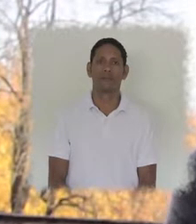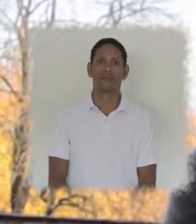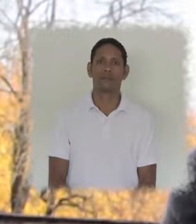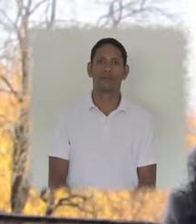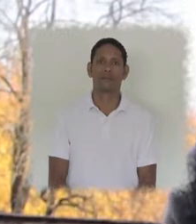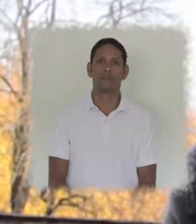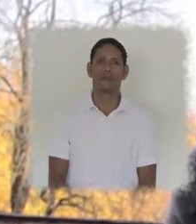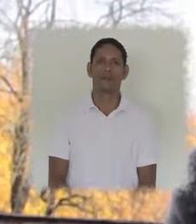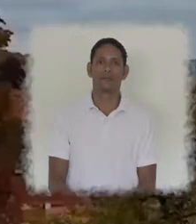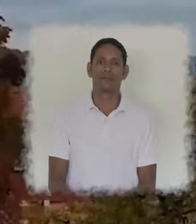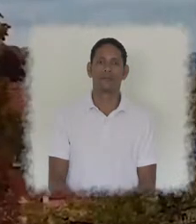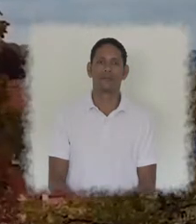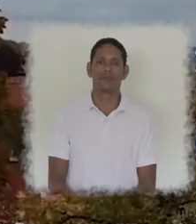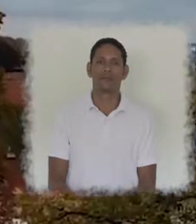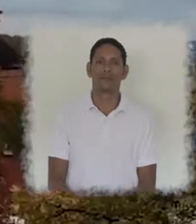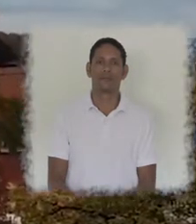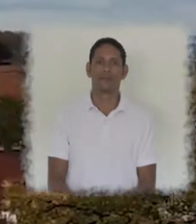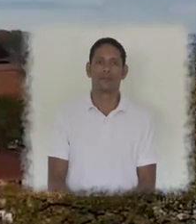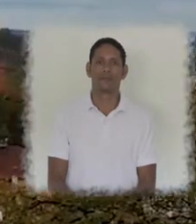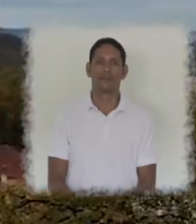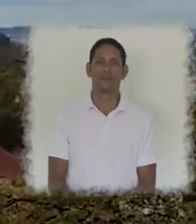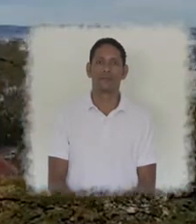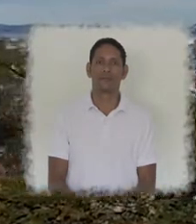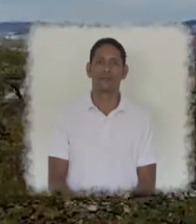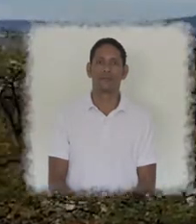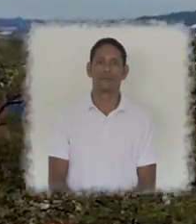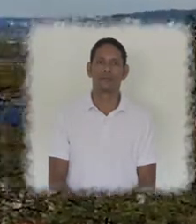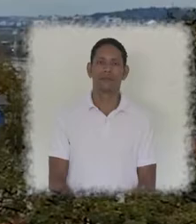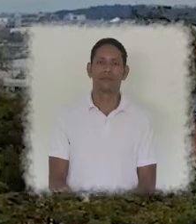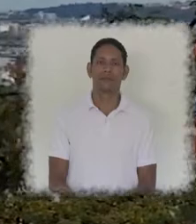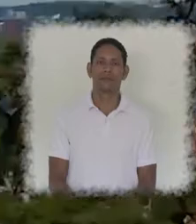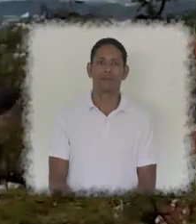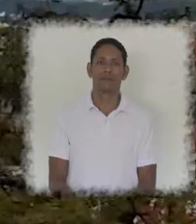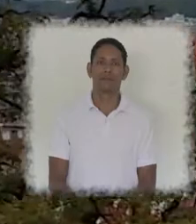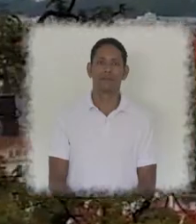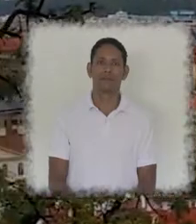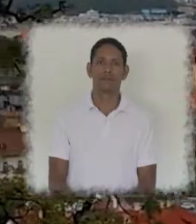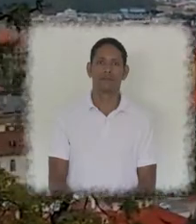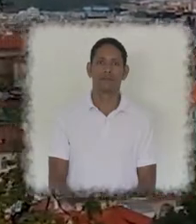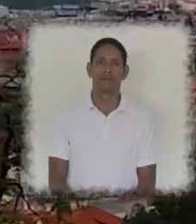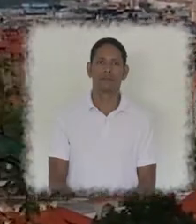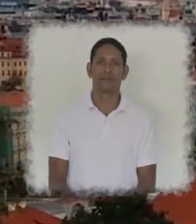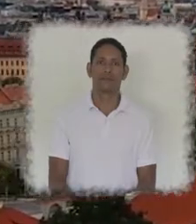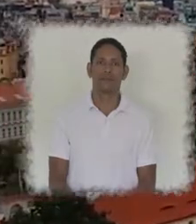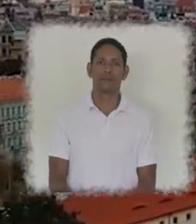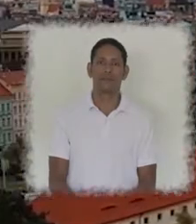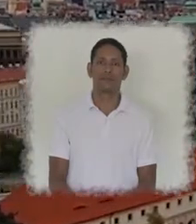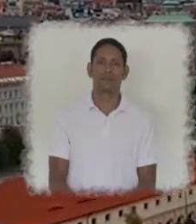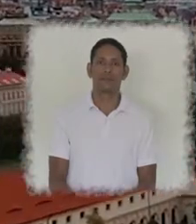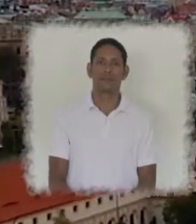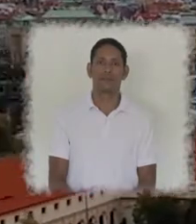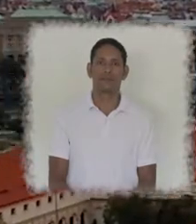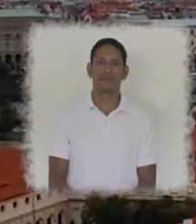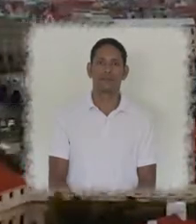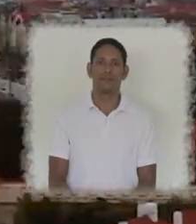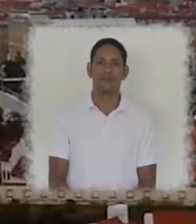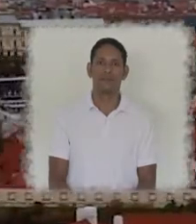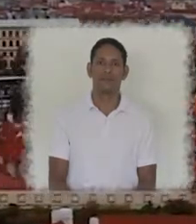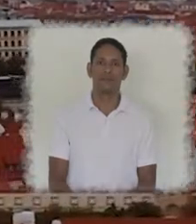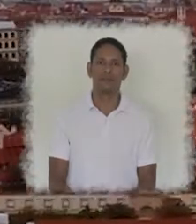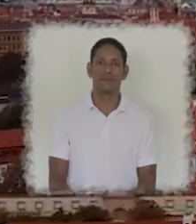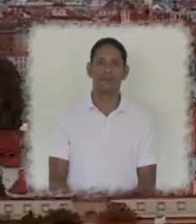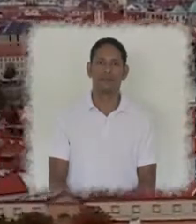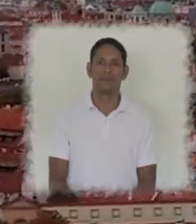and Russia. It was really interesting because we are like a mixed flat and we always are speaking about our countries and